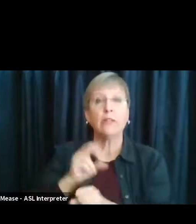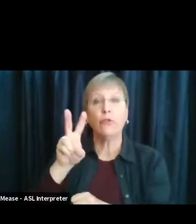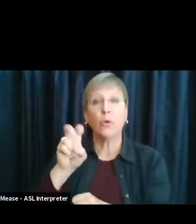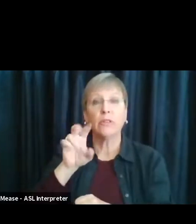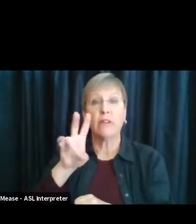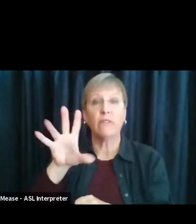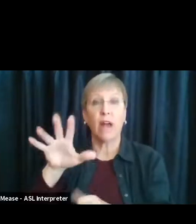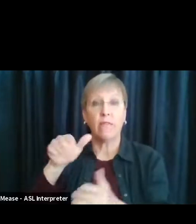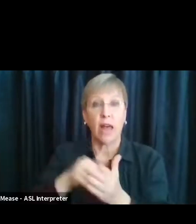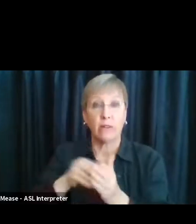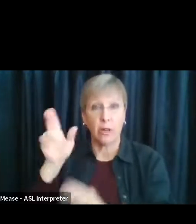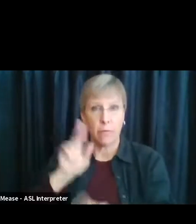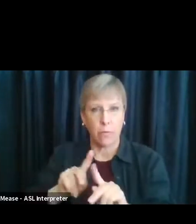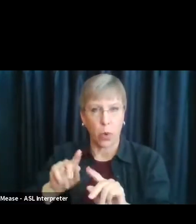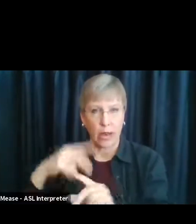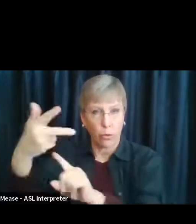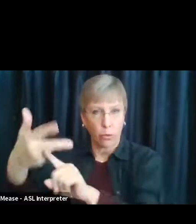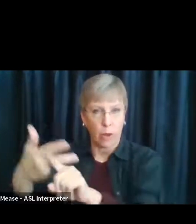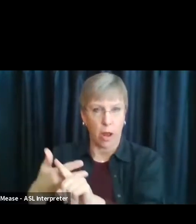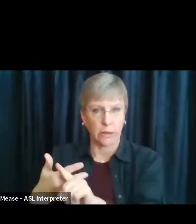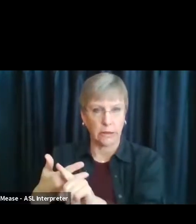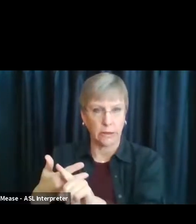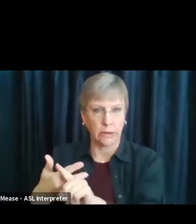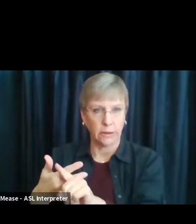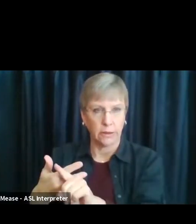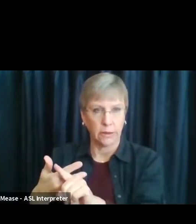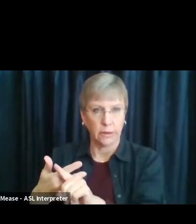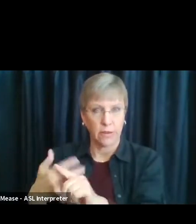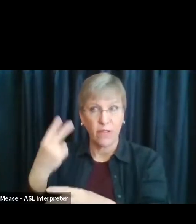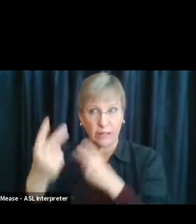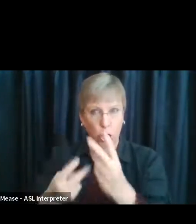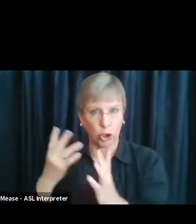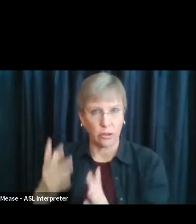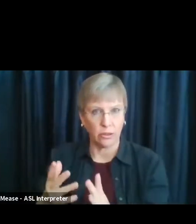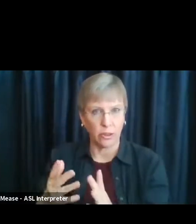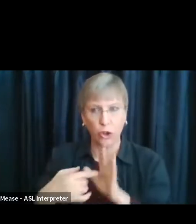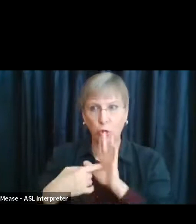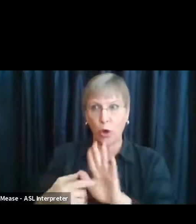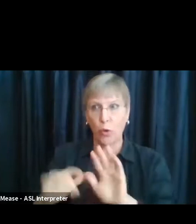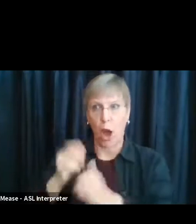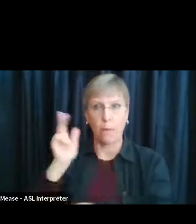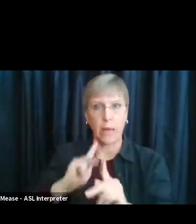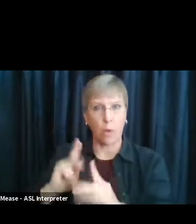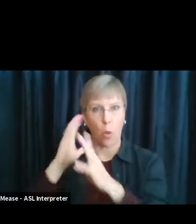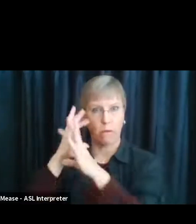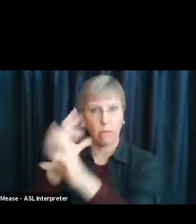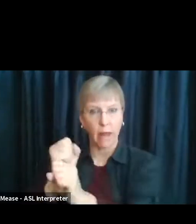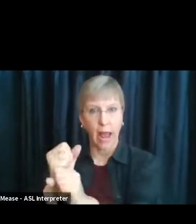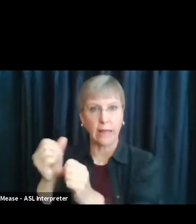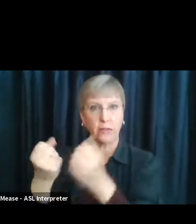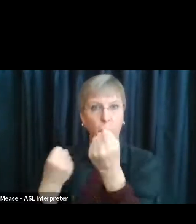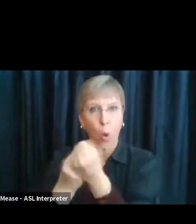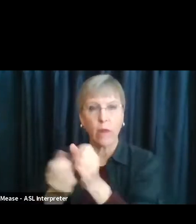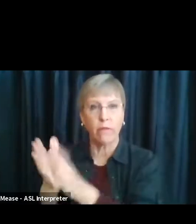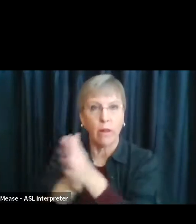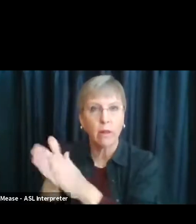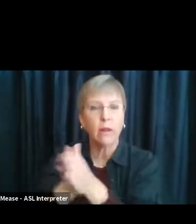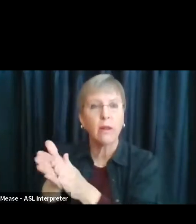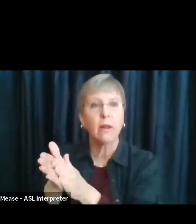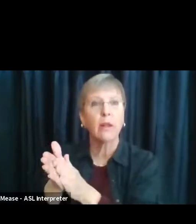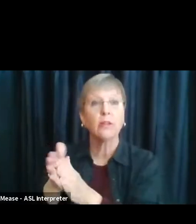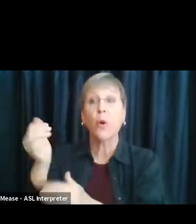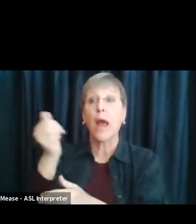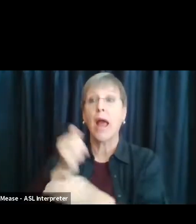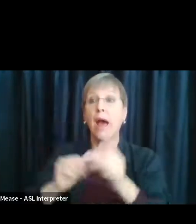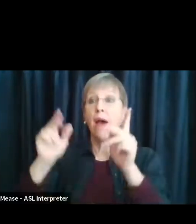275,000 persons during 3 months, just to show you how people were enthusiastic. And so